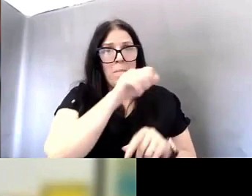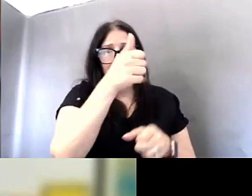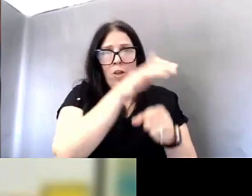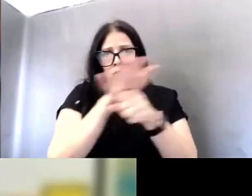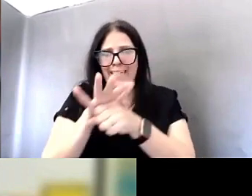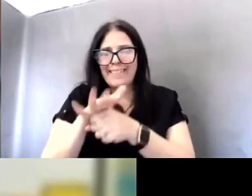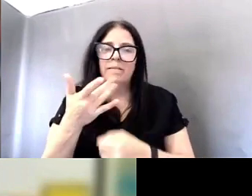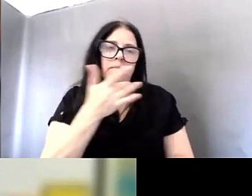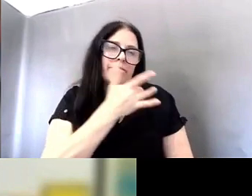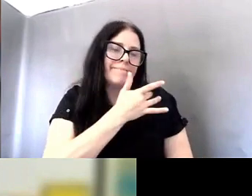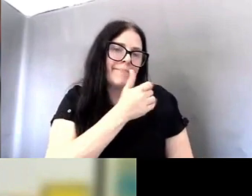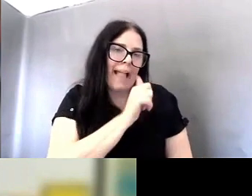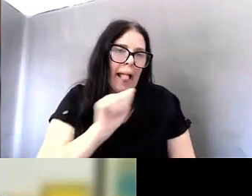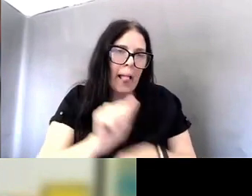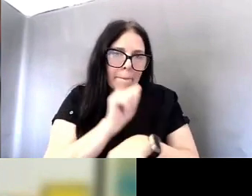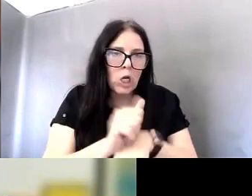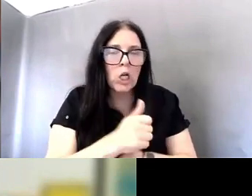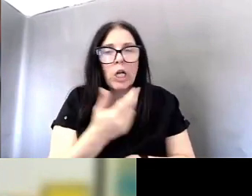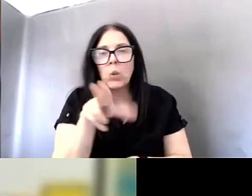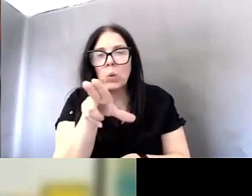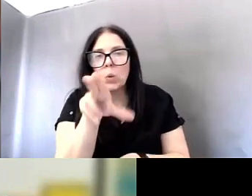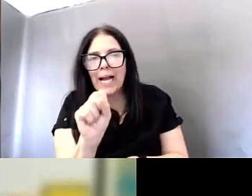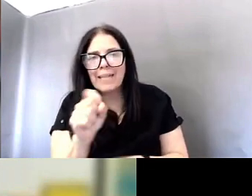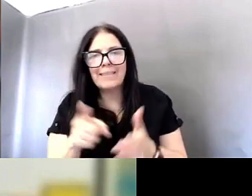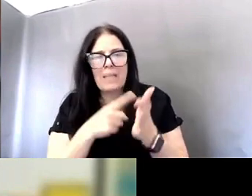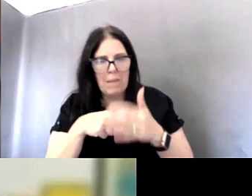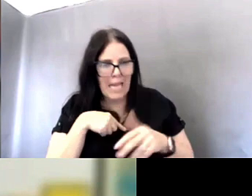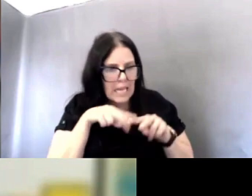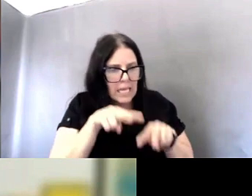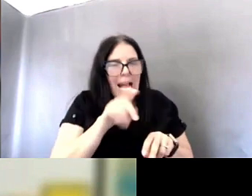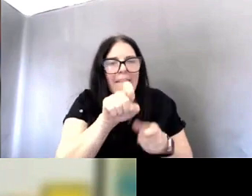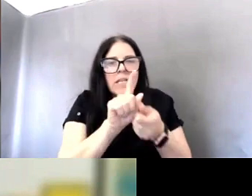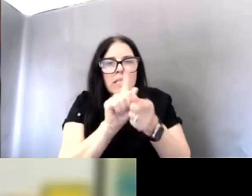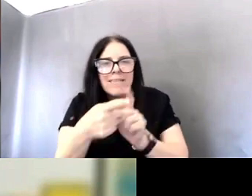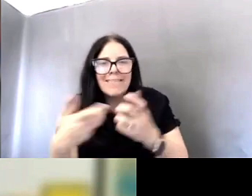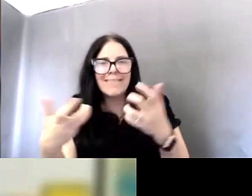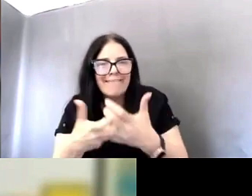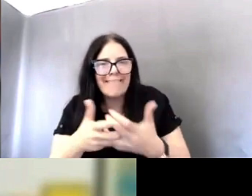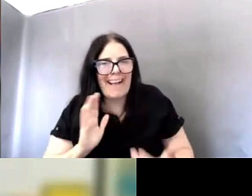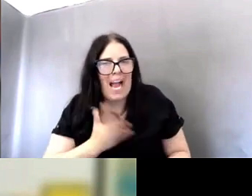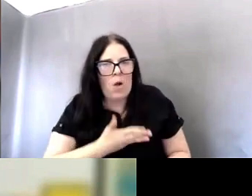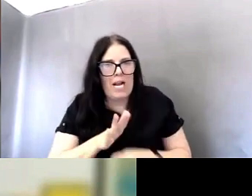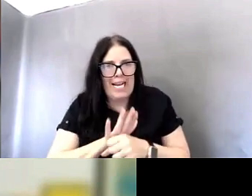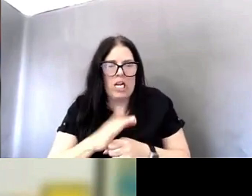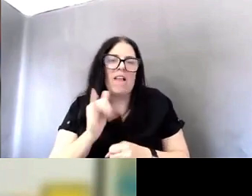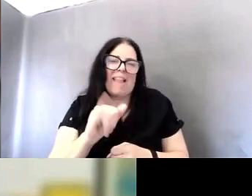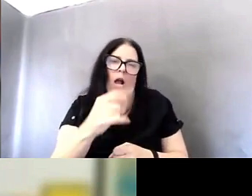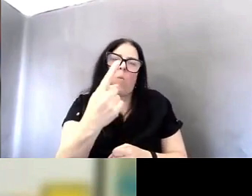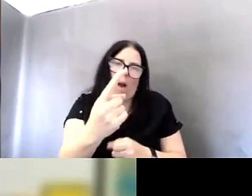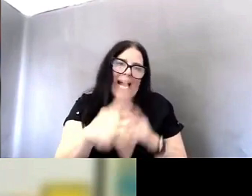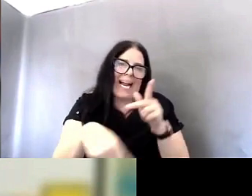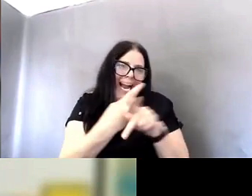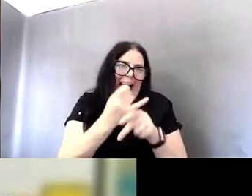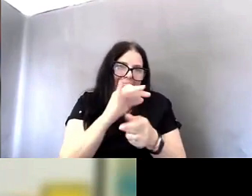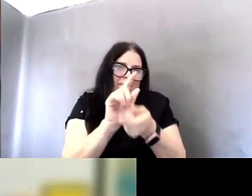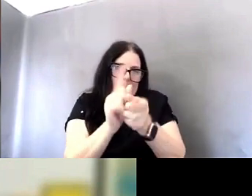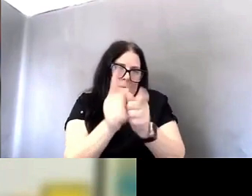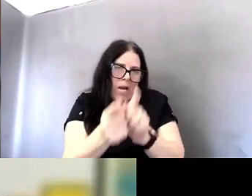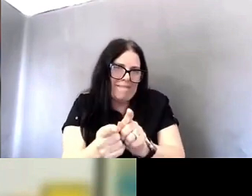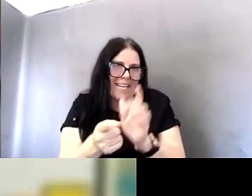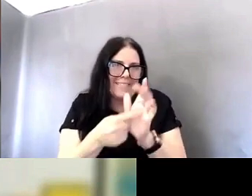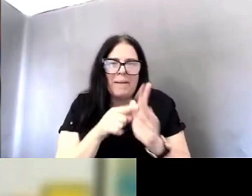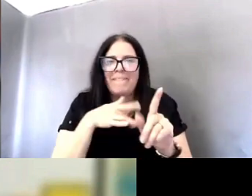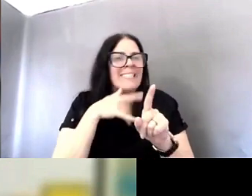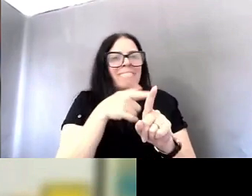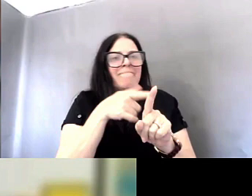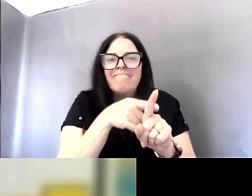run into some issues around changing some references and some content. So that's one kind of modification that a resource might